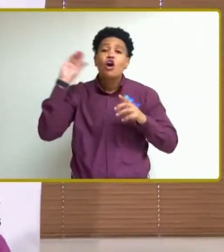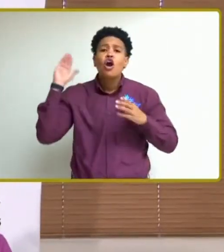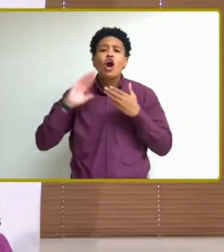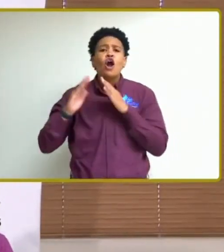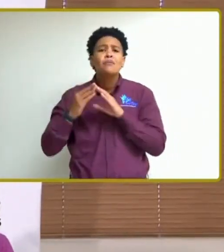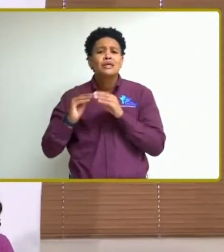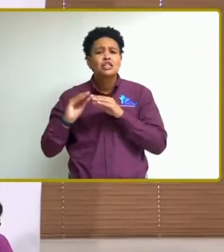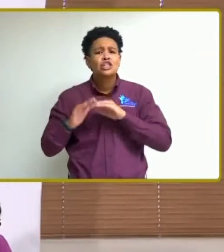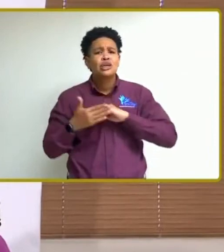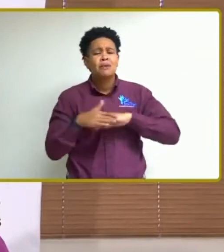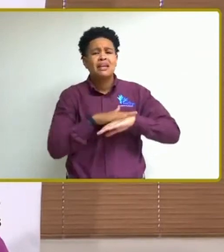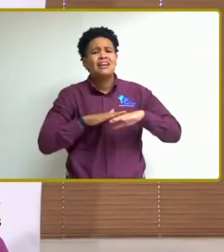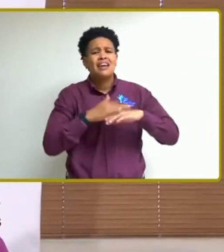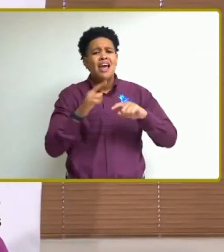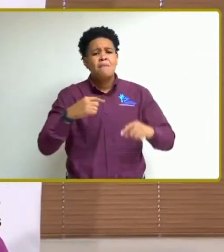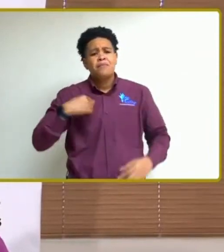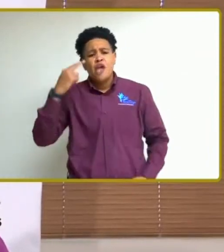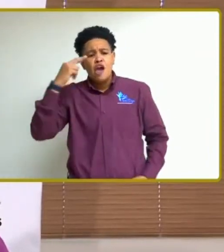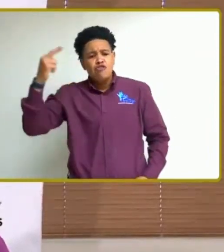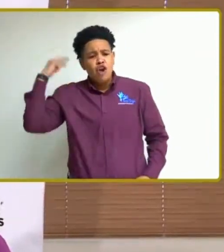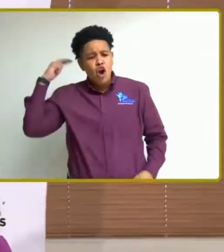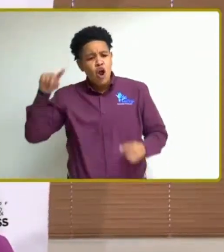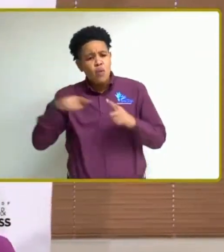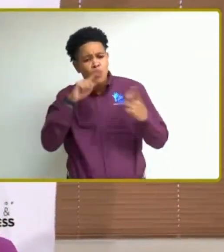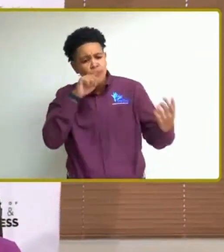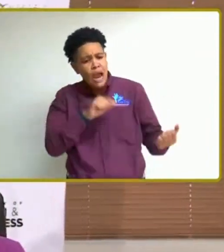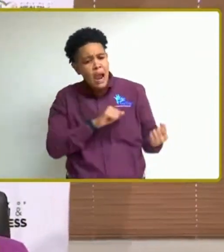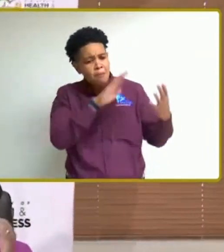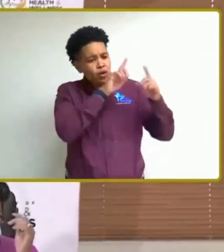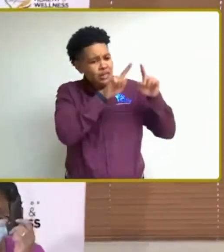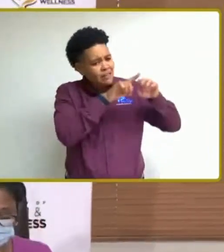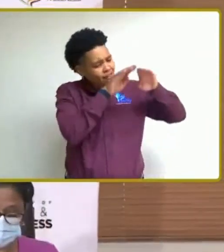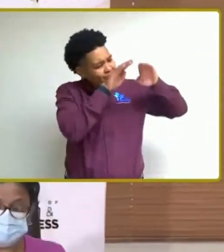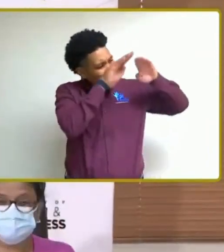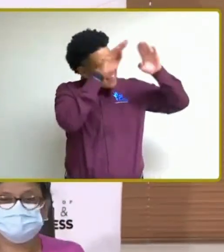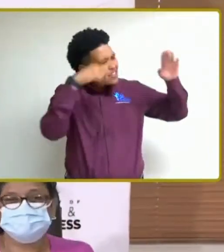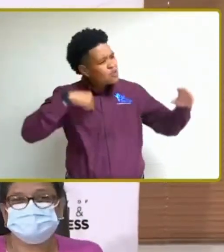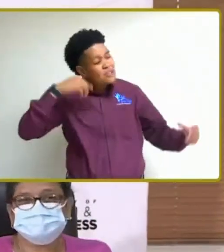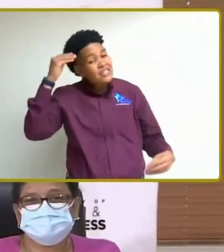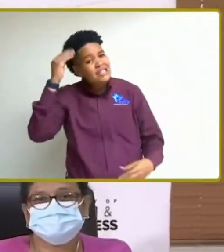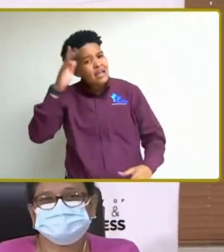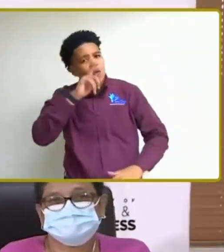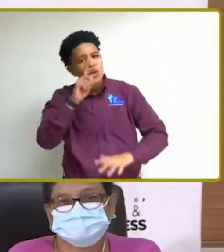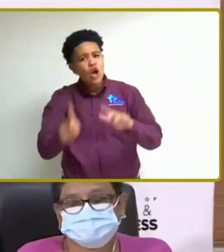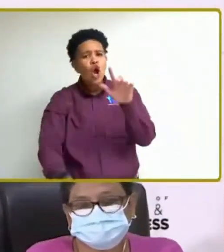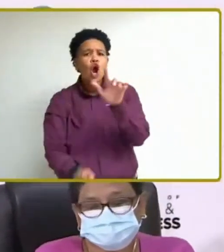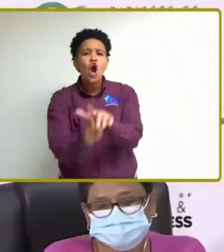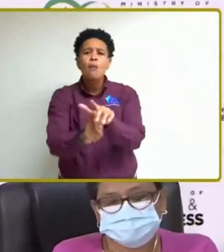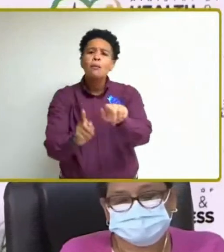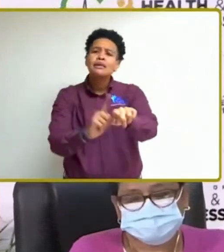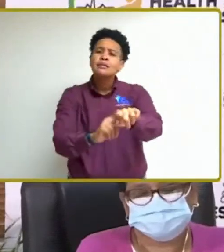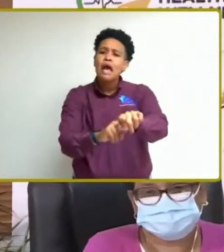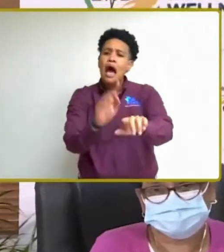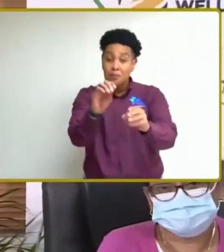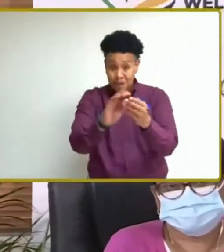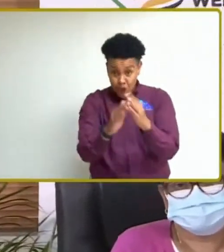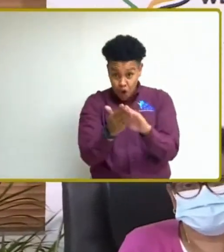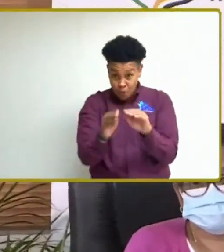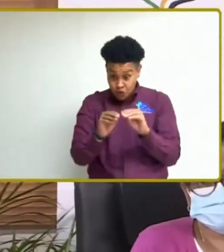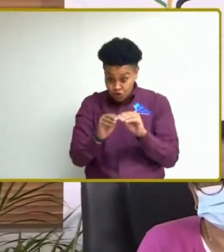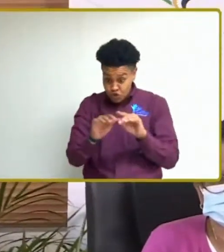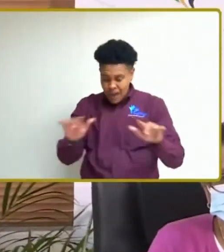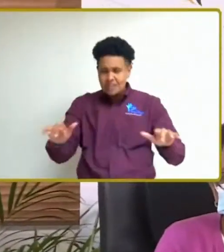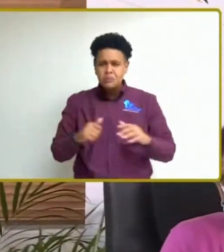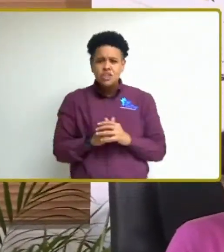recall when we were approaching the different phases, we did say that there would come a point in community